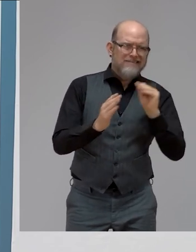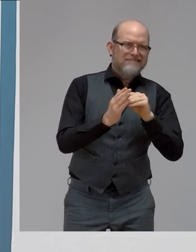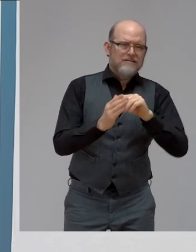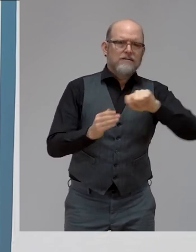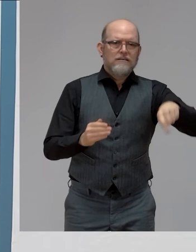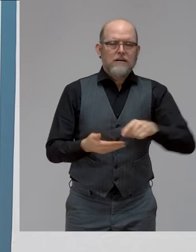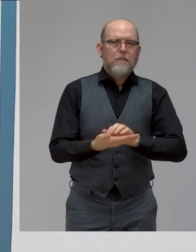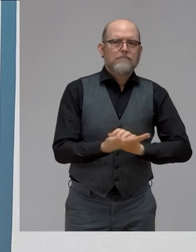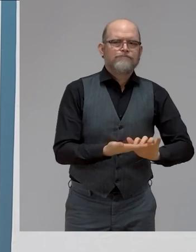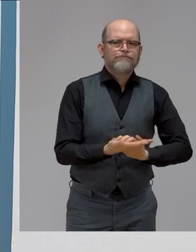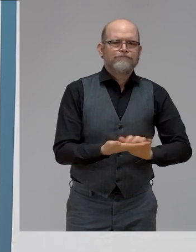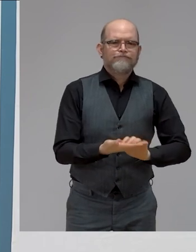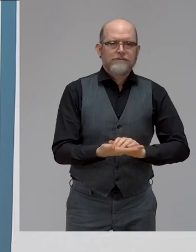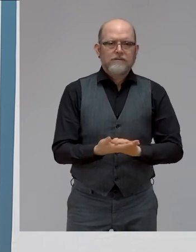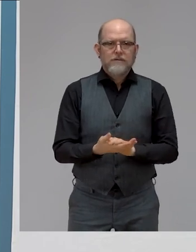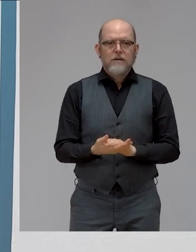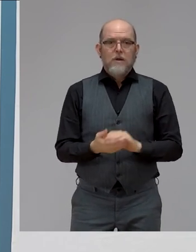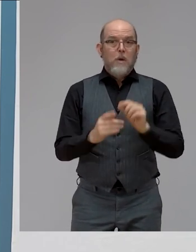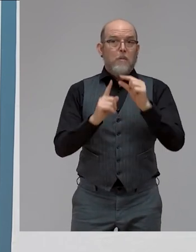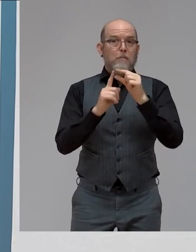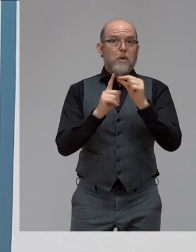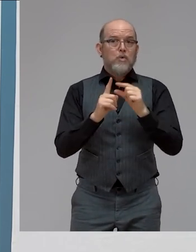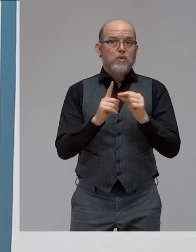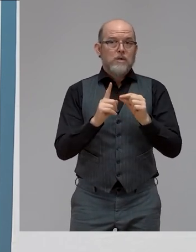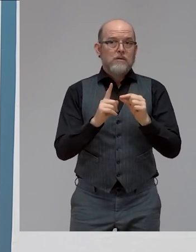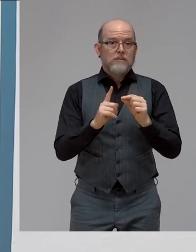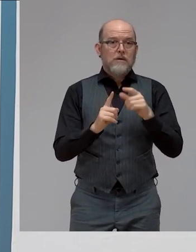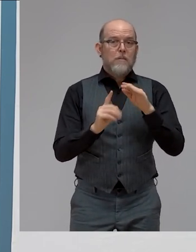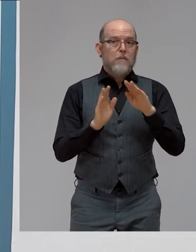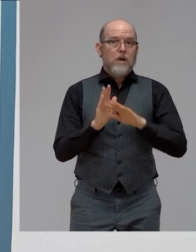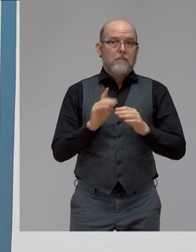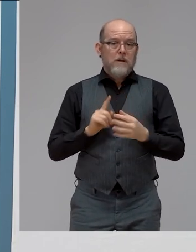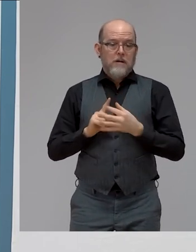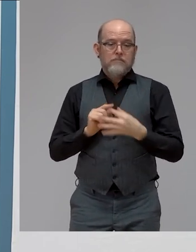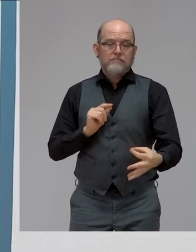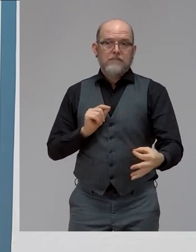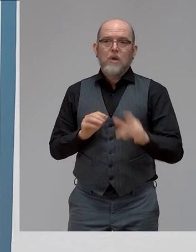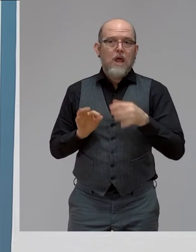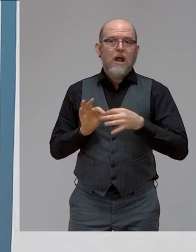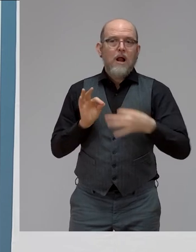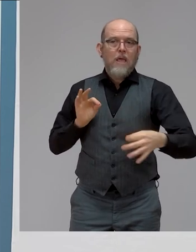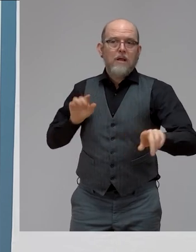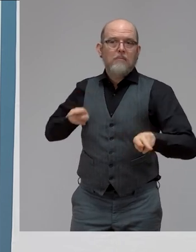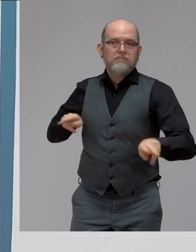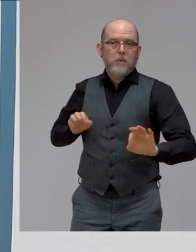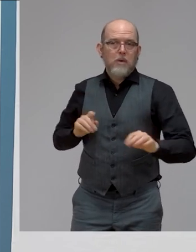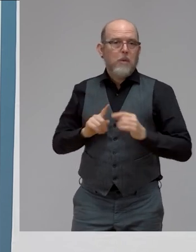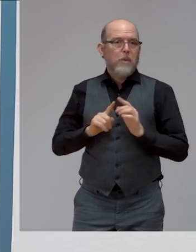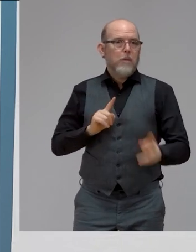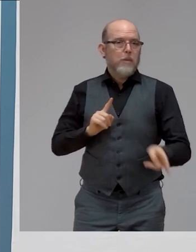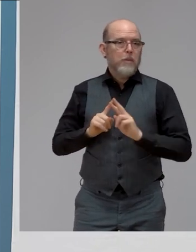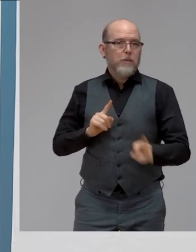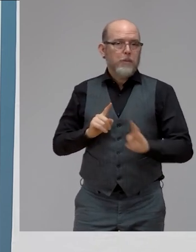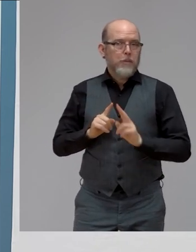JAWS also includes a screen reader, a text-to-speech, speech recognition, and other useful aids